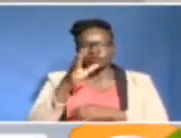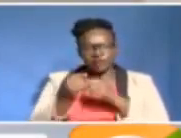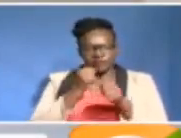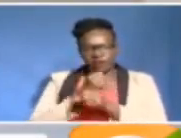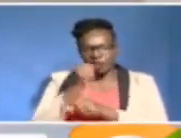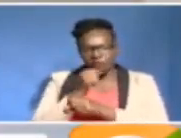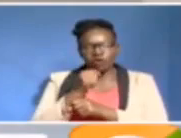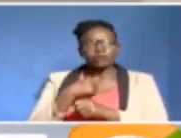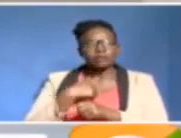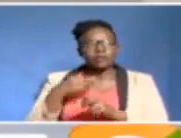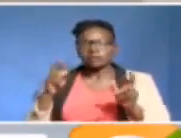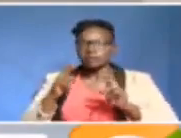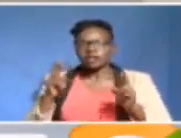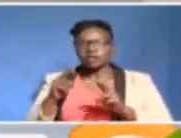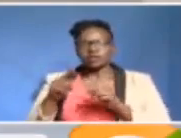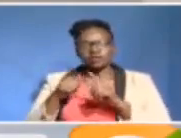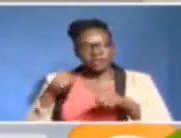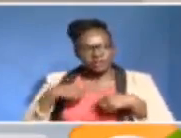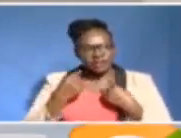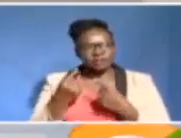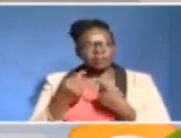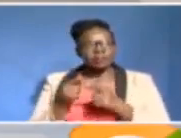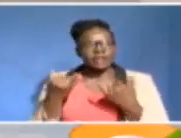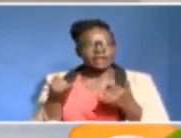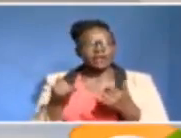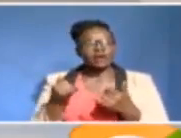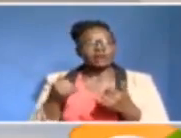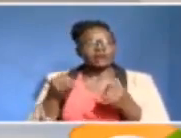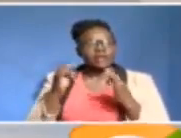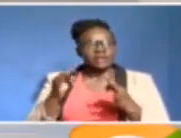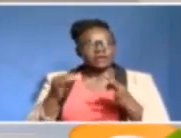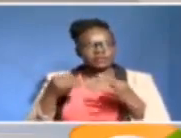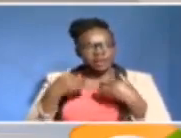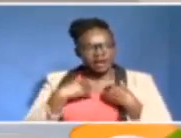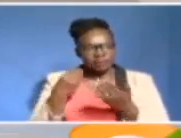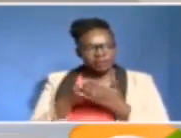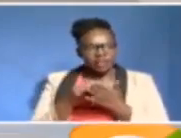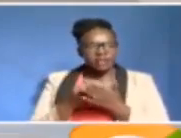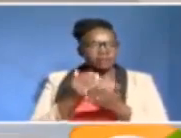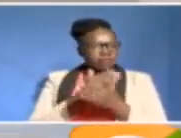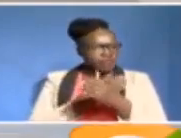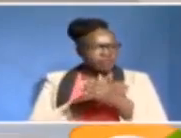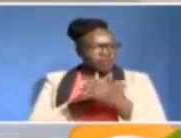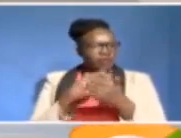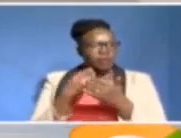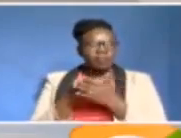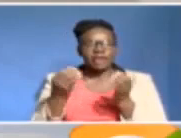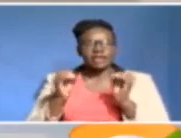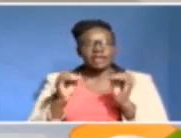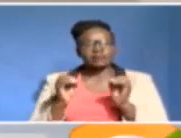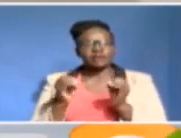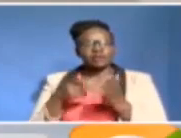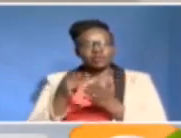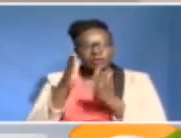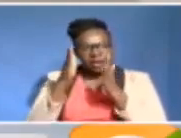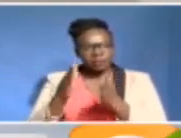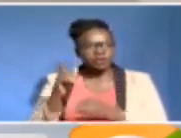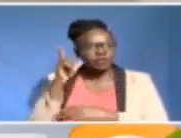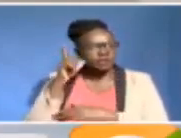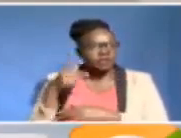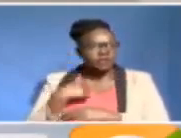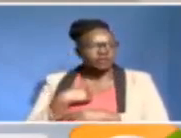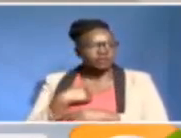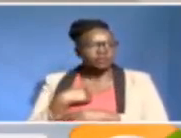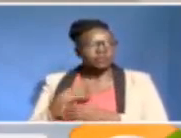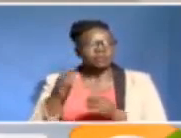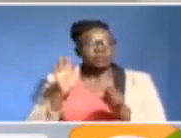me, and it's because they have money. Because if I didn't have money to even pay someone to listen to me, you can imagine. So most of the